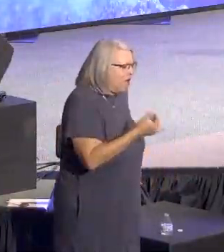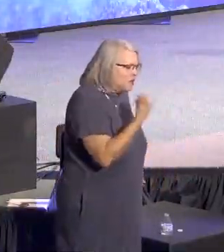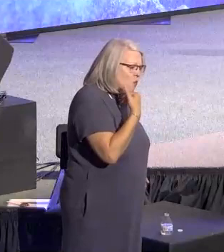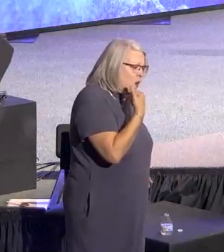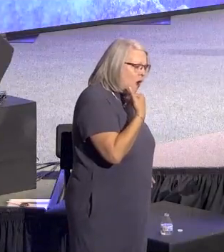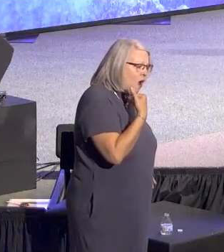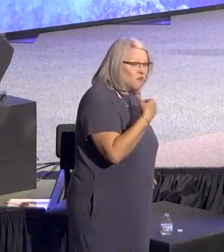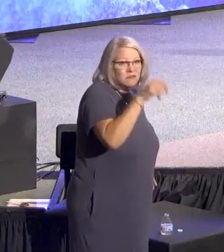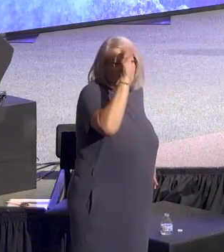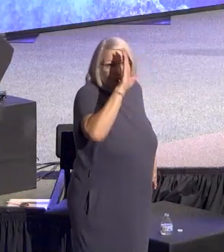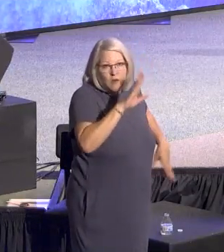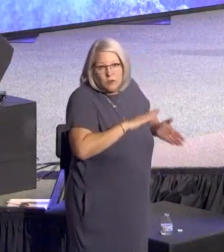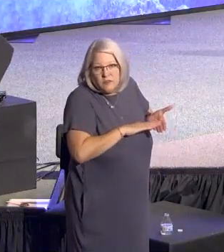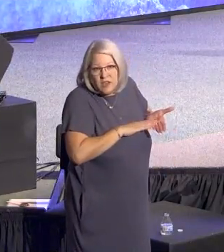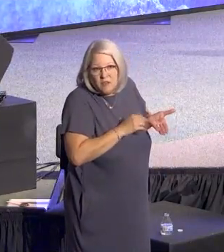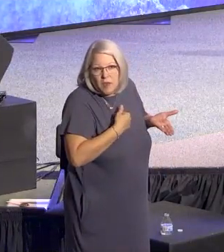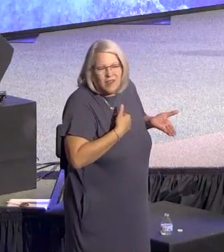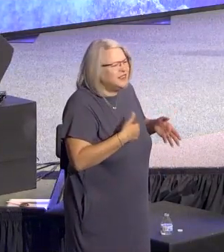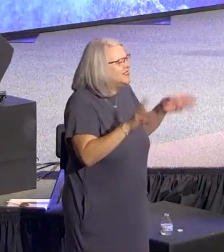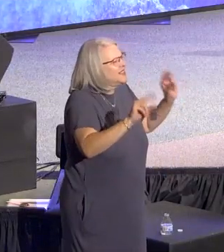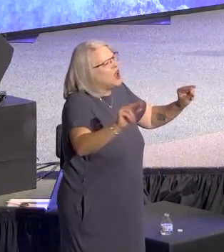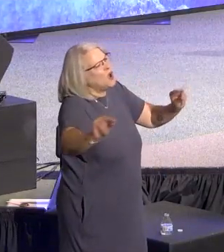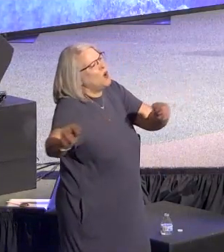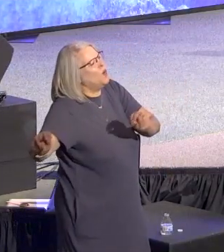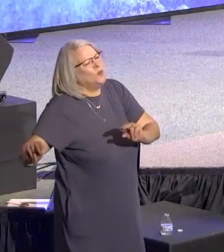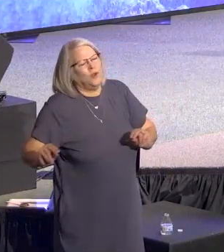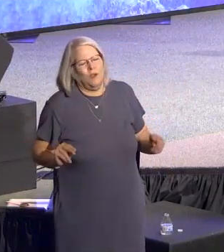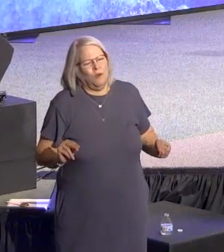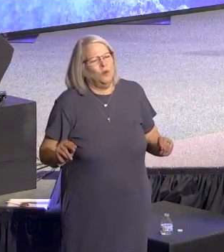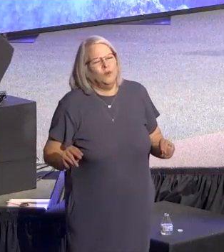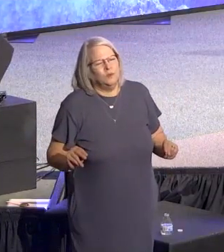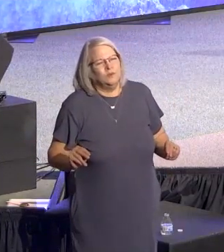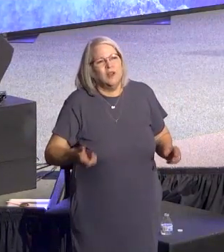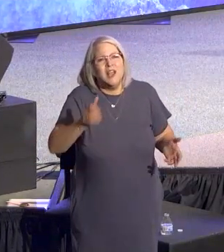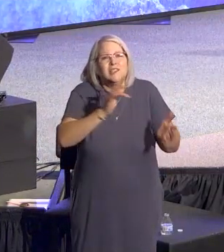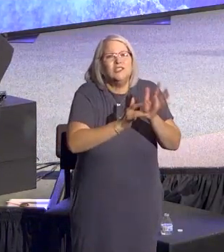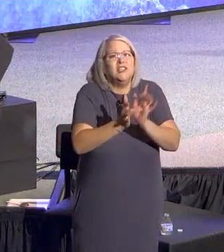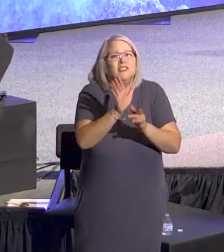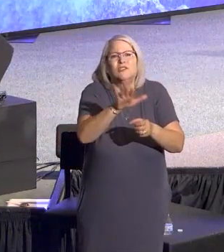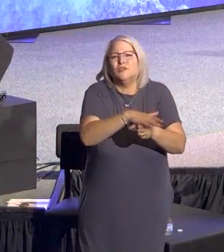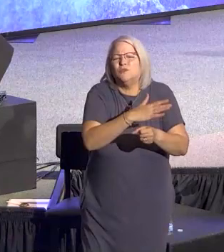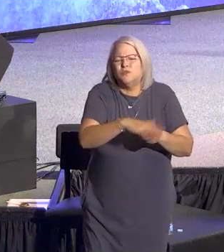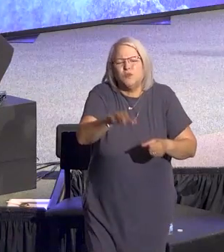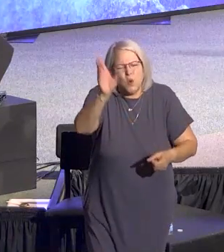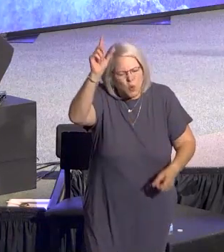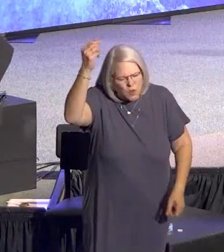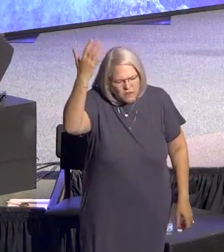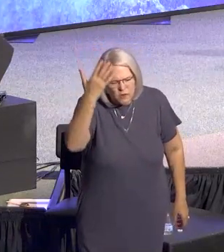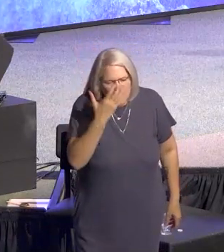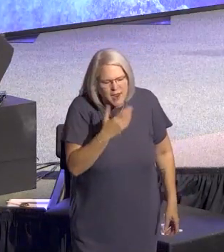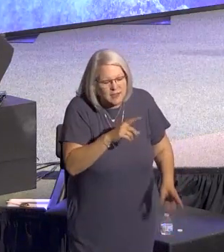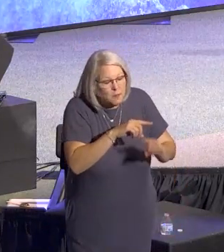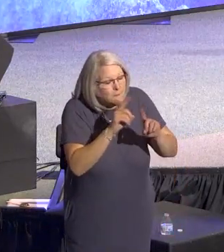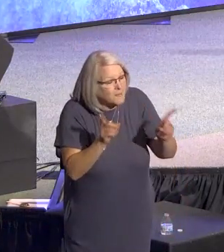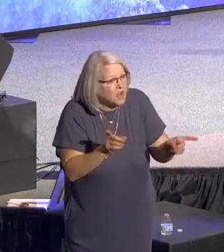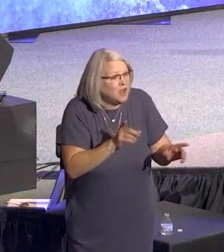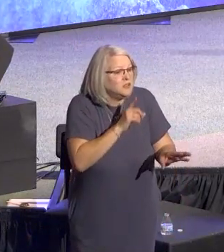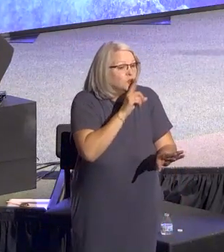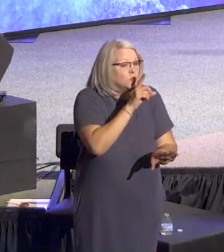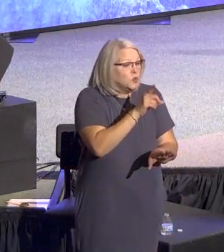there. Because Jesus is grace. He's filled with grace, full of grace, but he's also full of